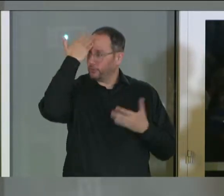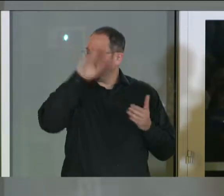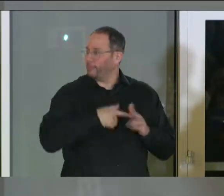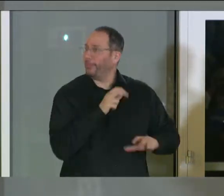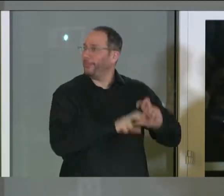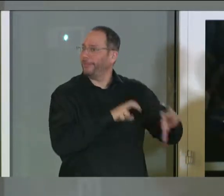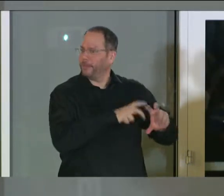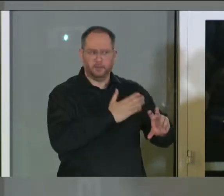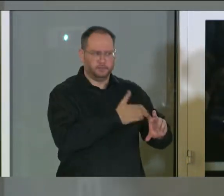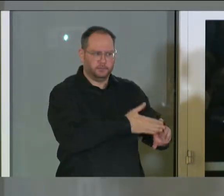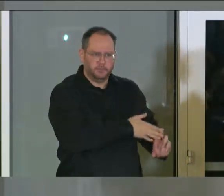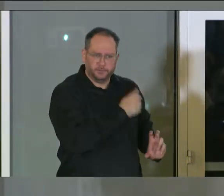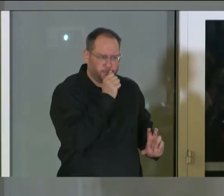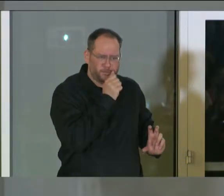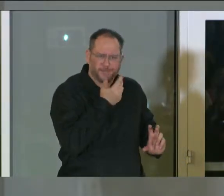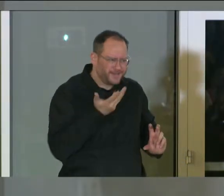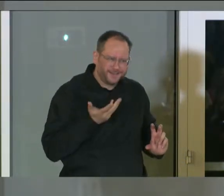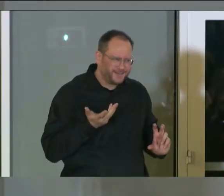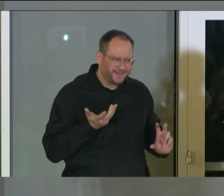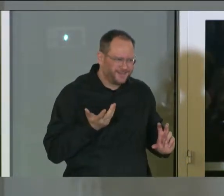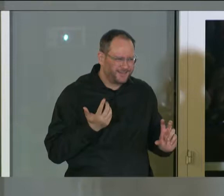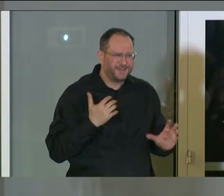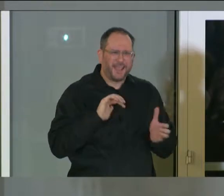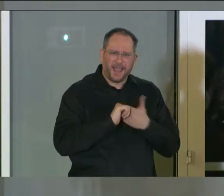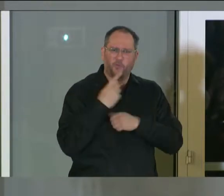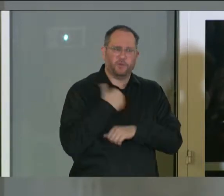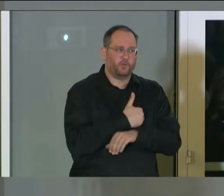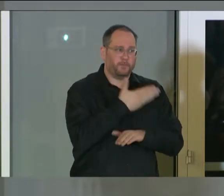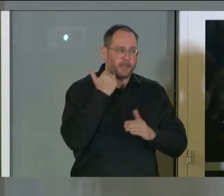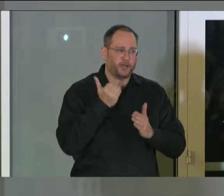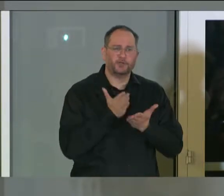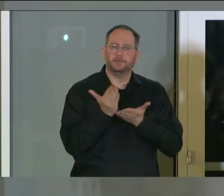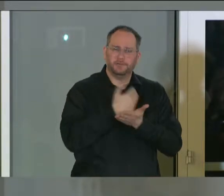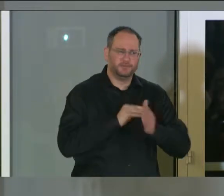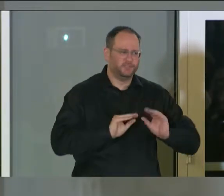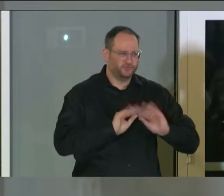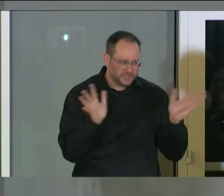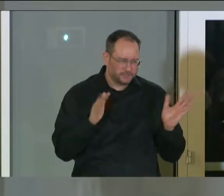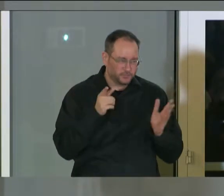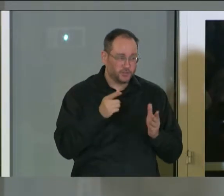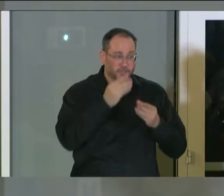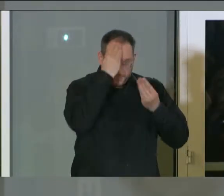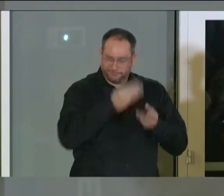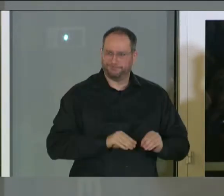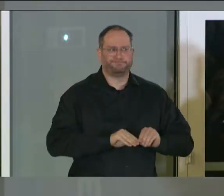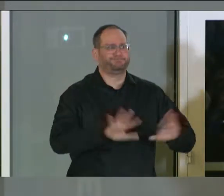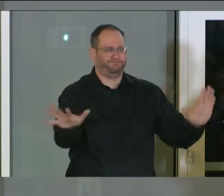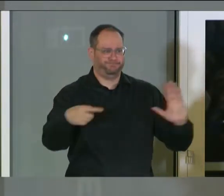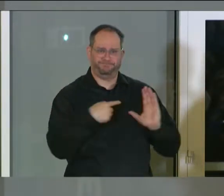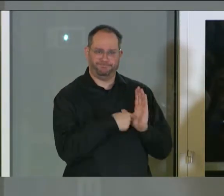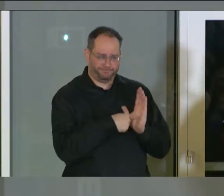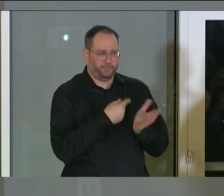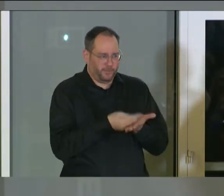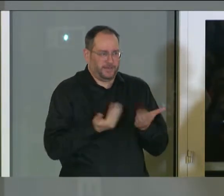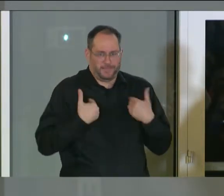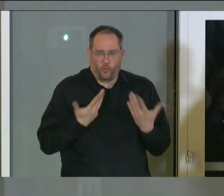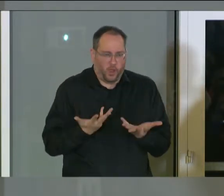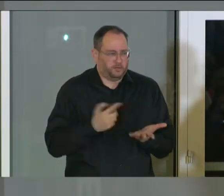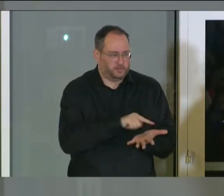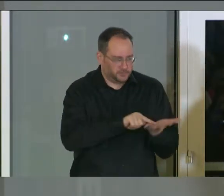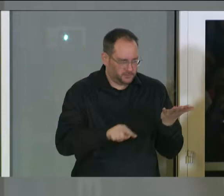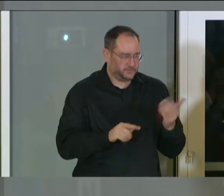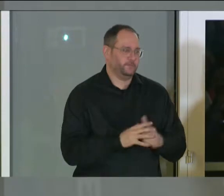how we do a better job of making sure that that information is out is also